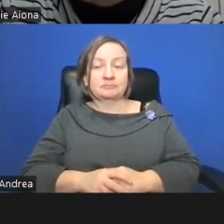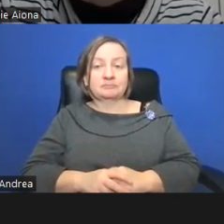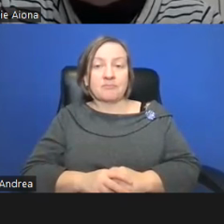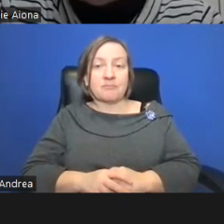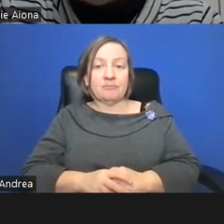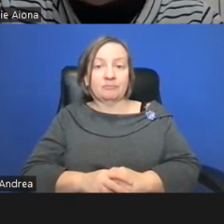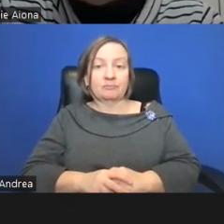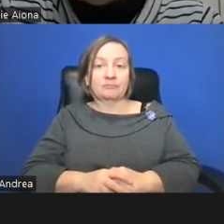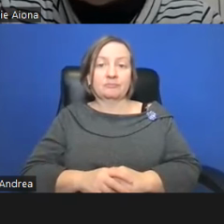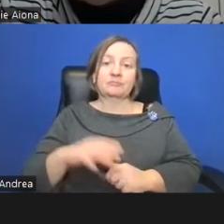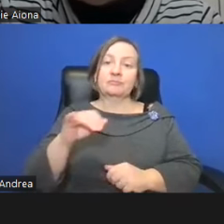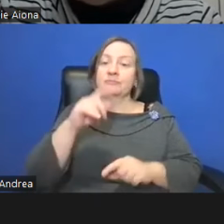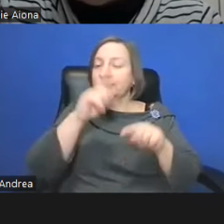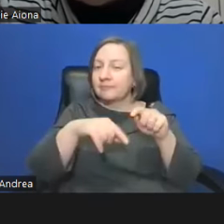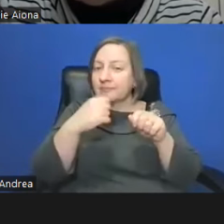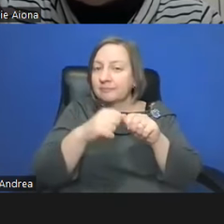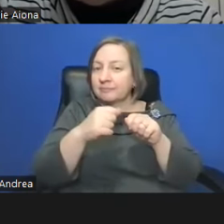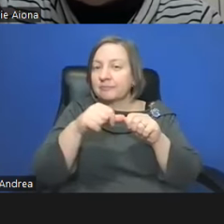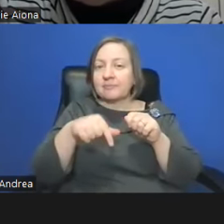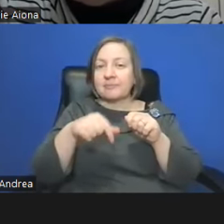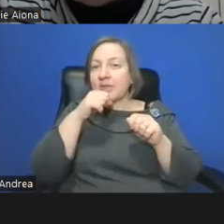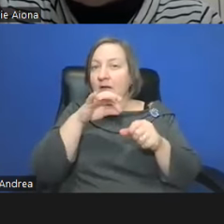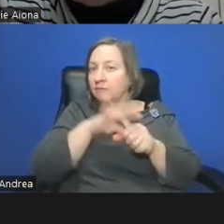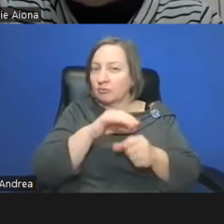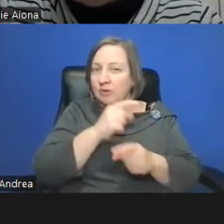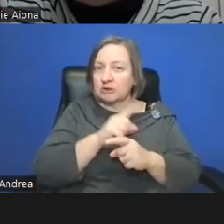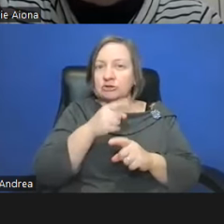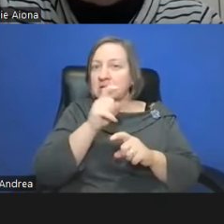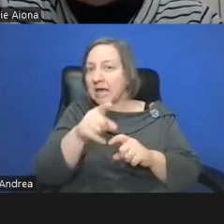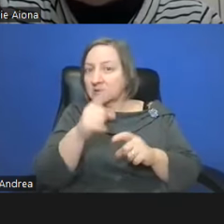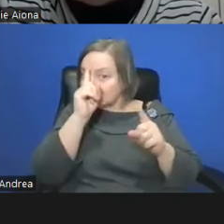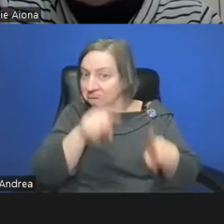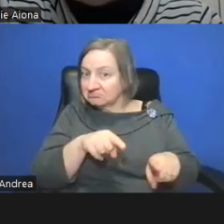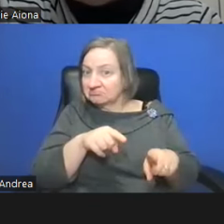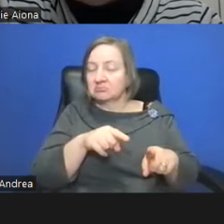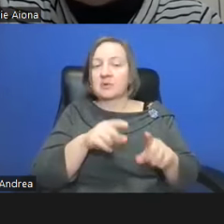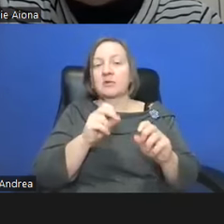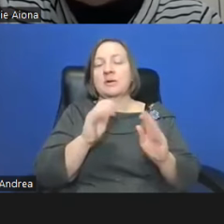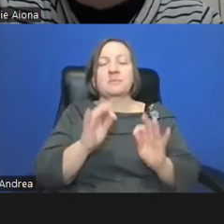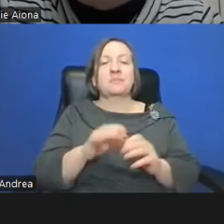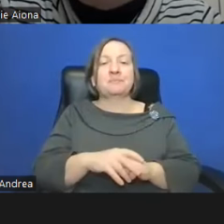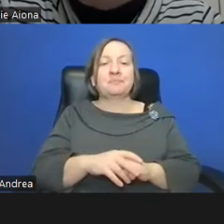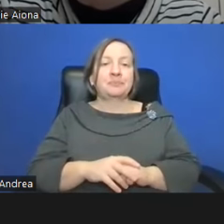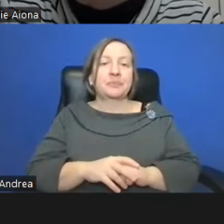I also can't recall, this wouldn't be a vote, correct? I would just ask if there's consensus to okay, cool.